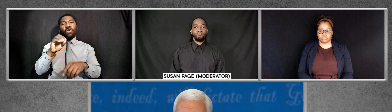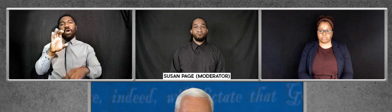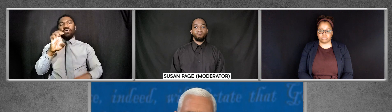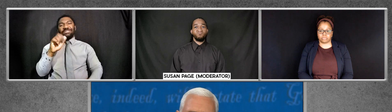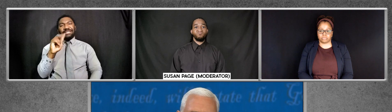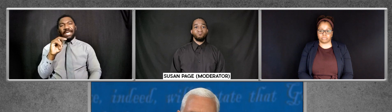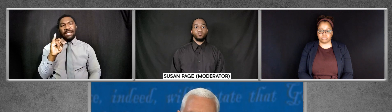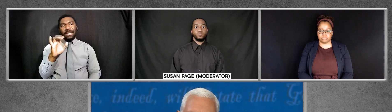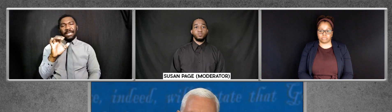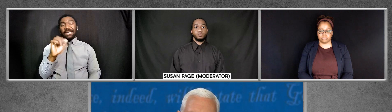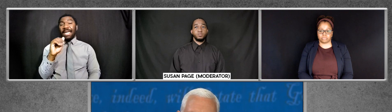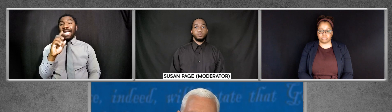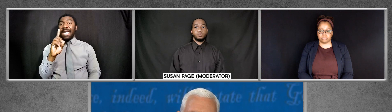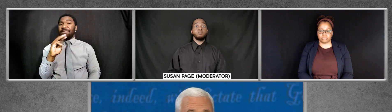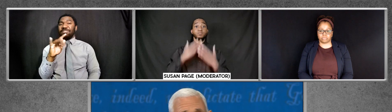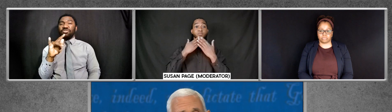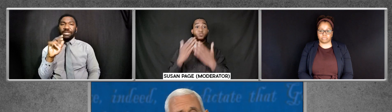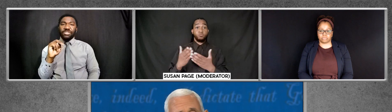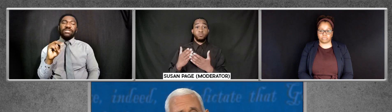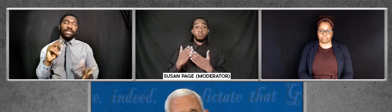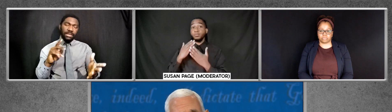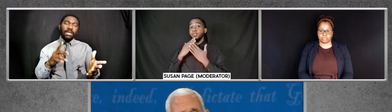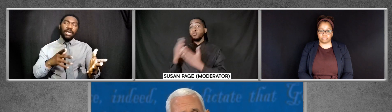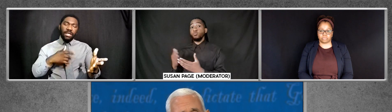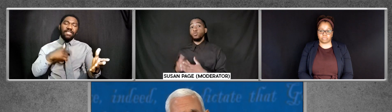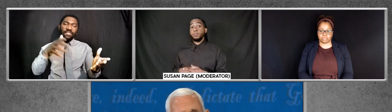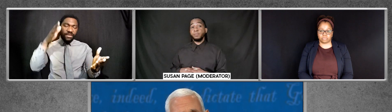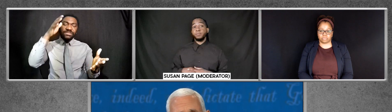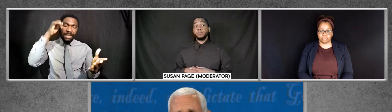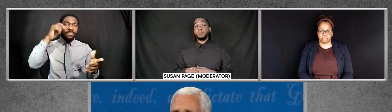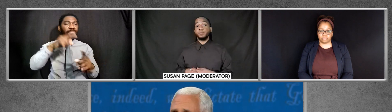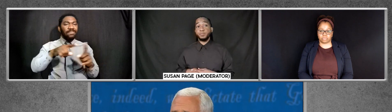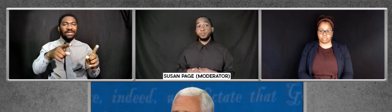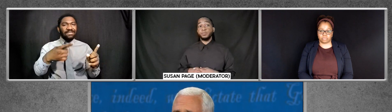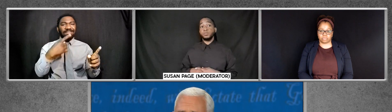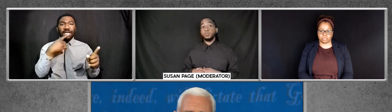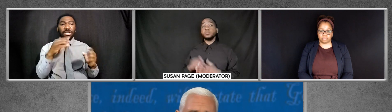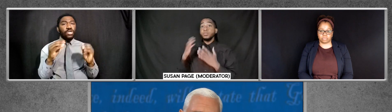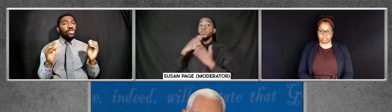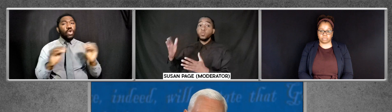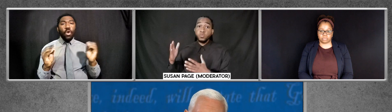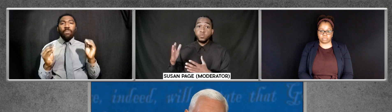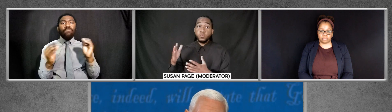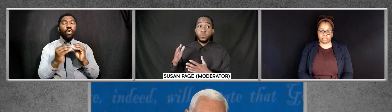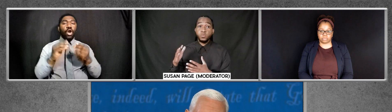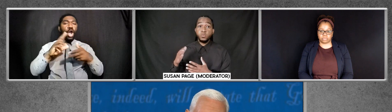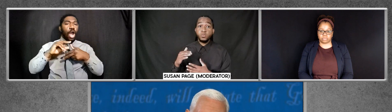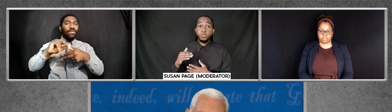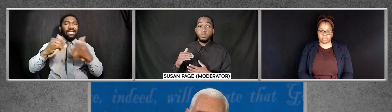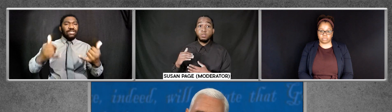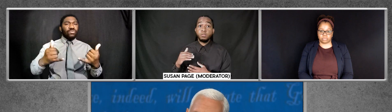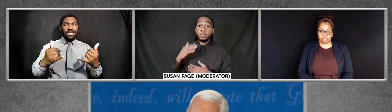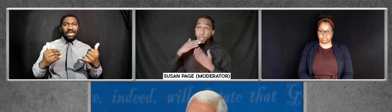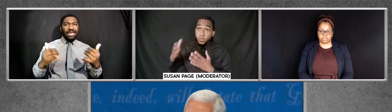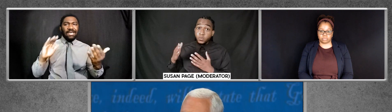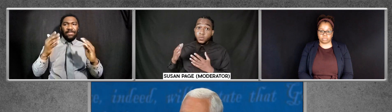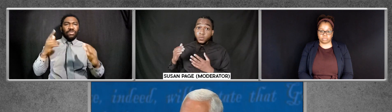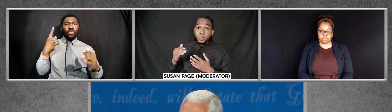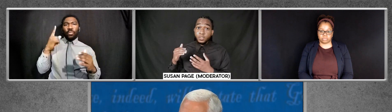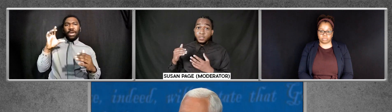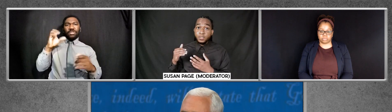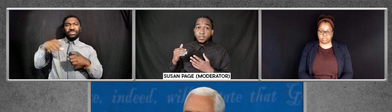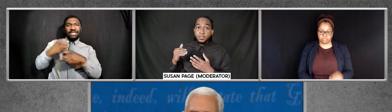as difficult as they are, Thank you, Vice President. There are no more hurricanes today than there were 100 years ago. Thank you. But many of the